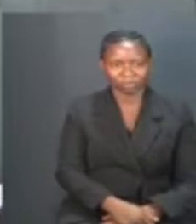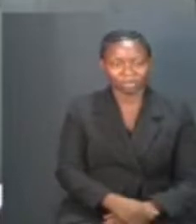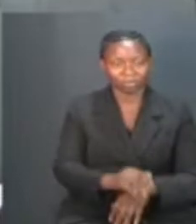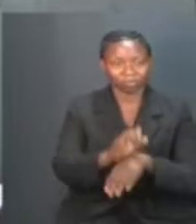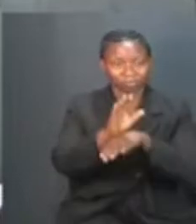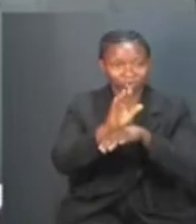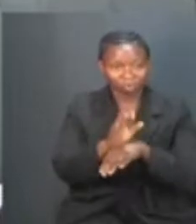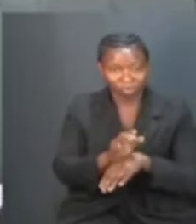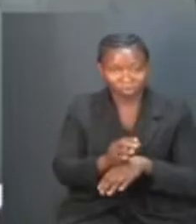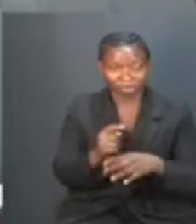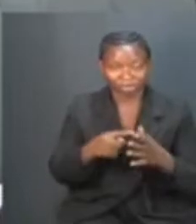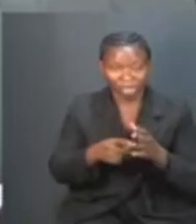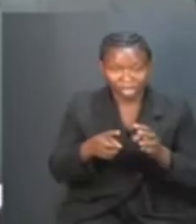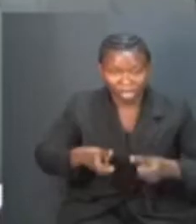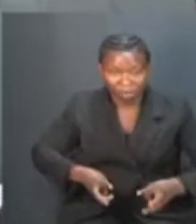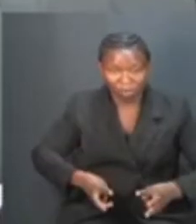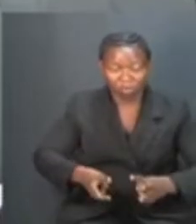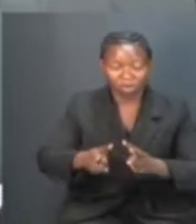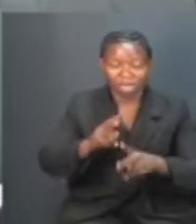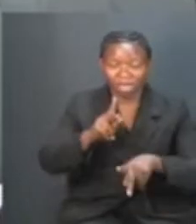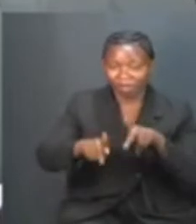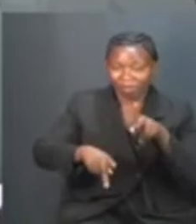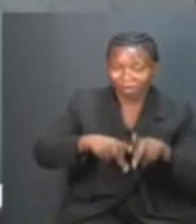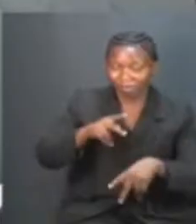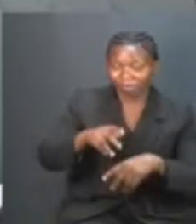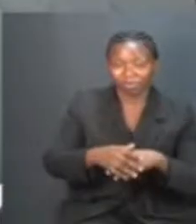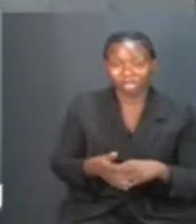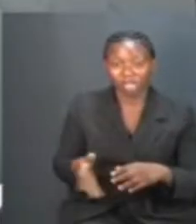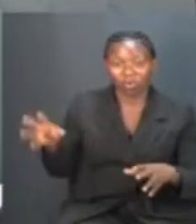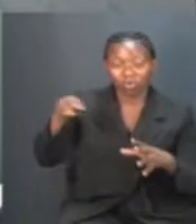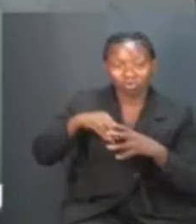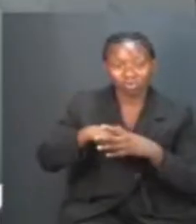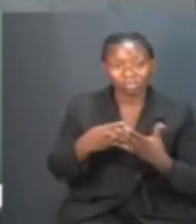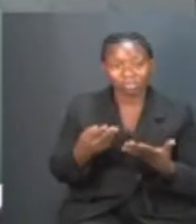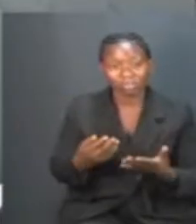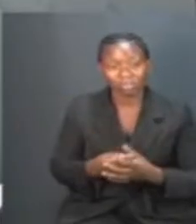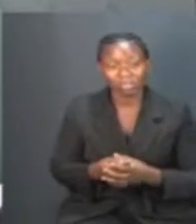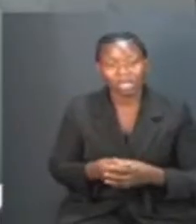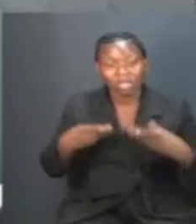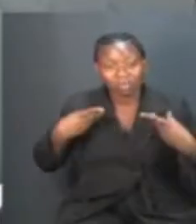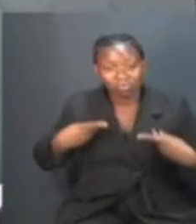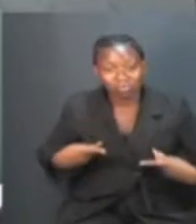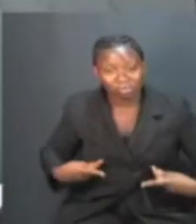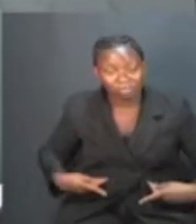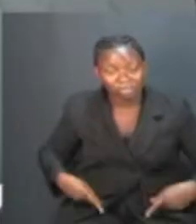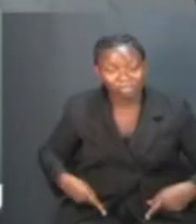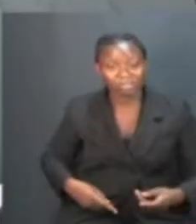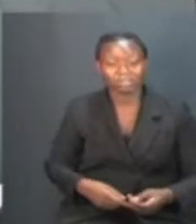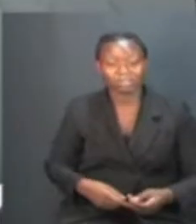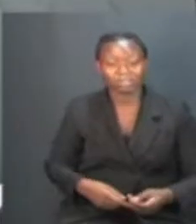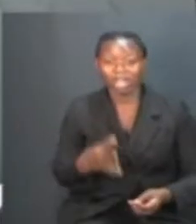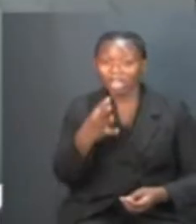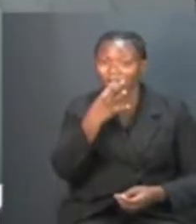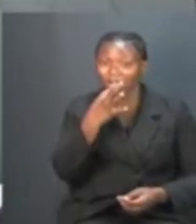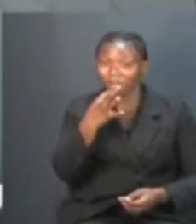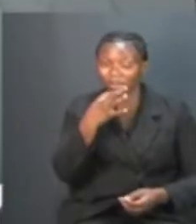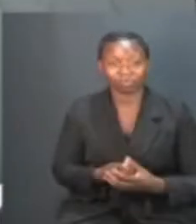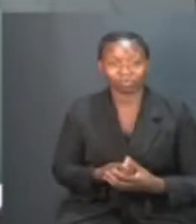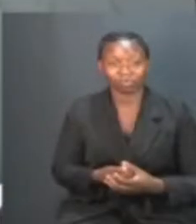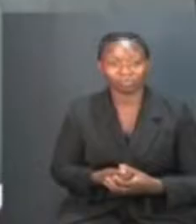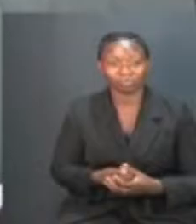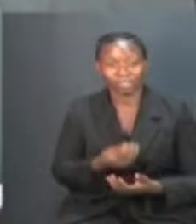Culture is defined as a way of people, including the clothes they wear and the food they